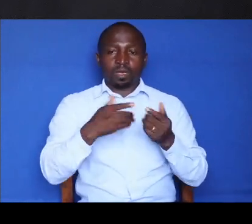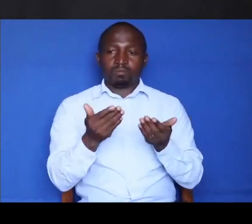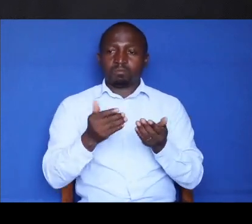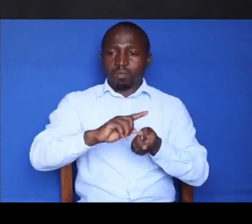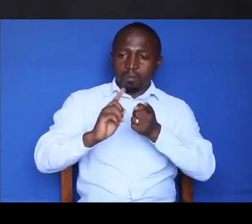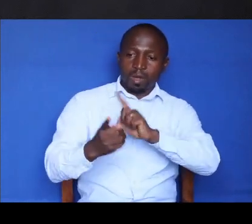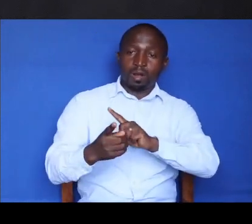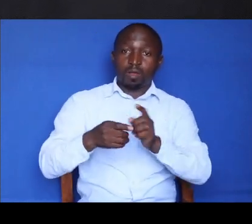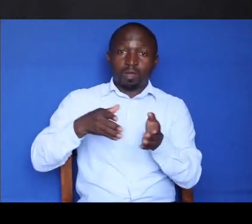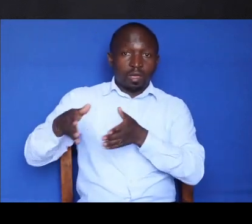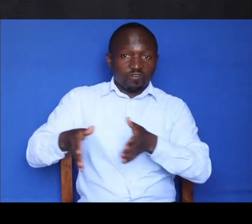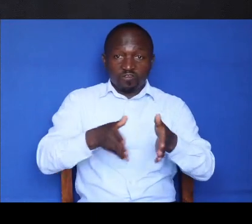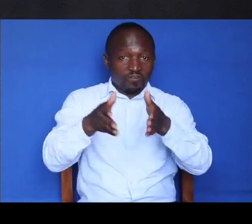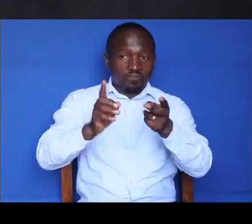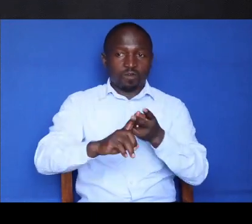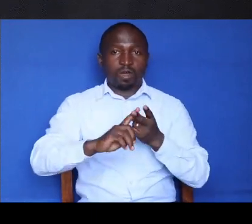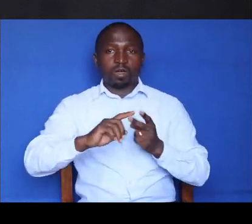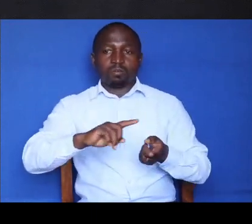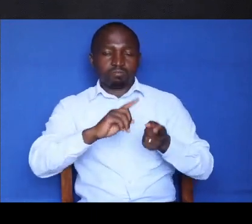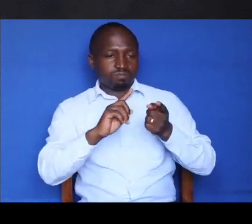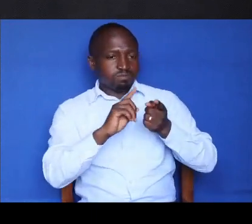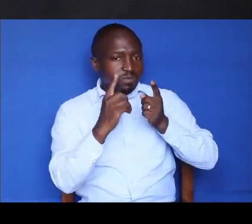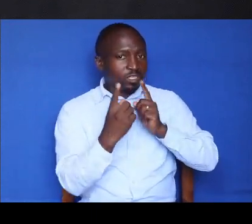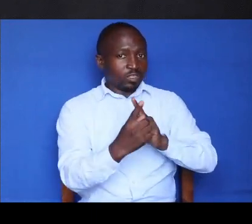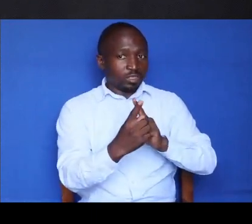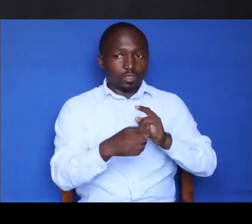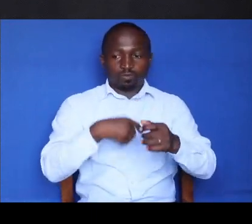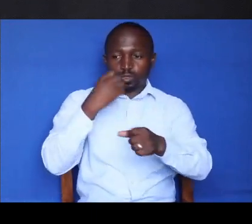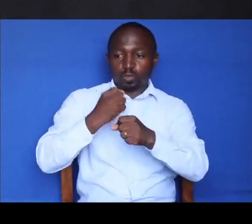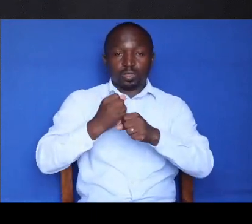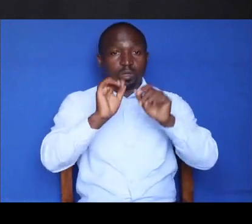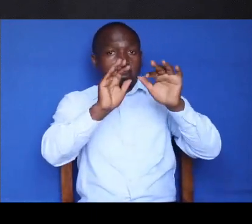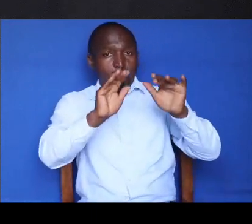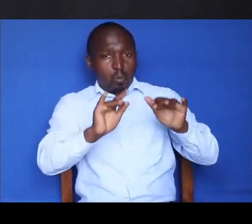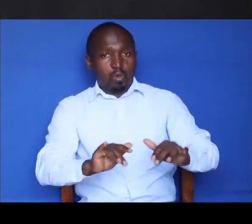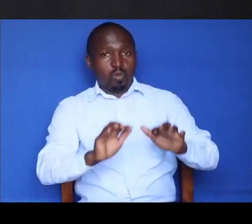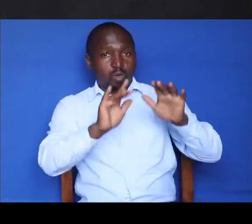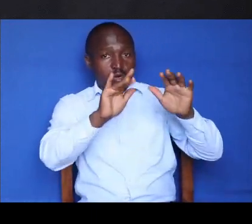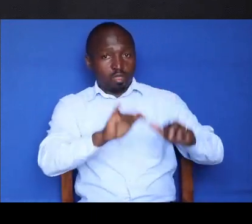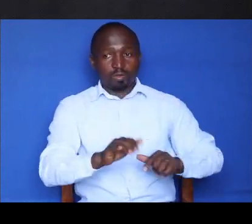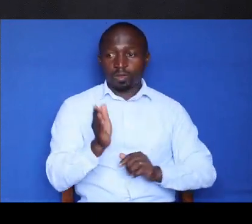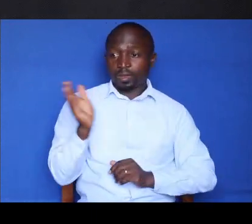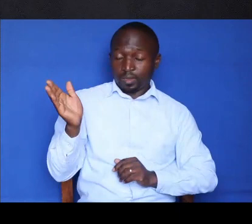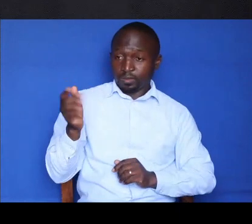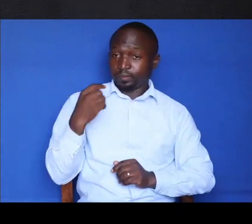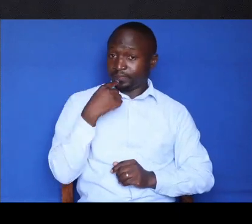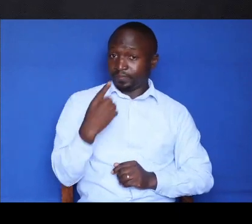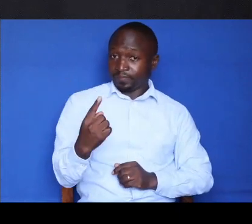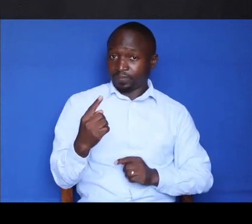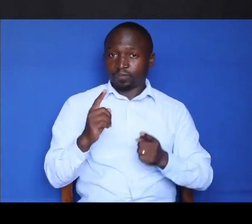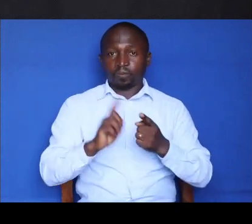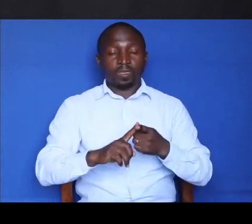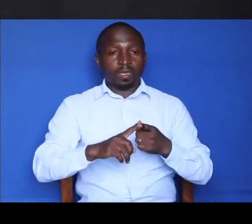resulted because of river rejuvenation, because of the renewal of erosive activity, we regard